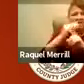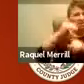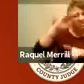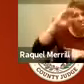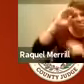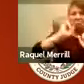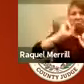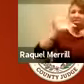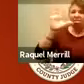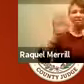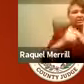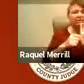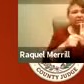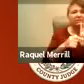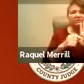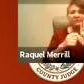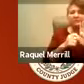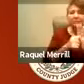more symptoms.